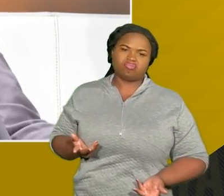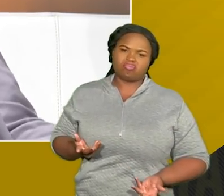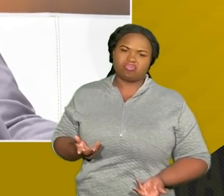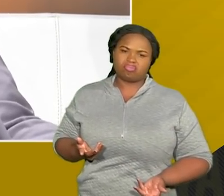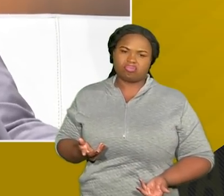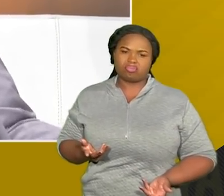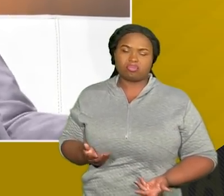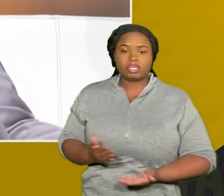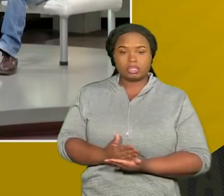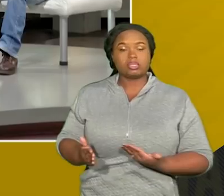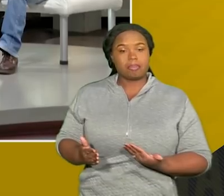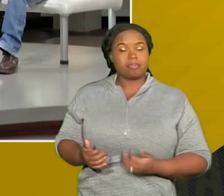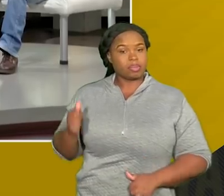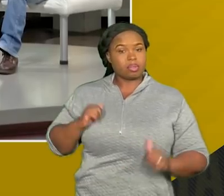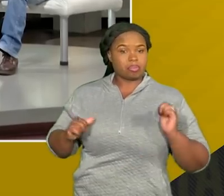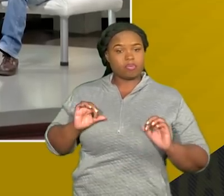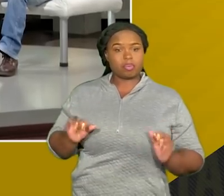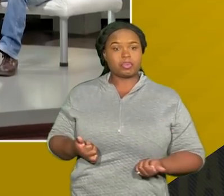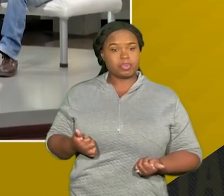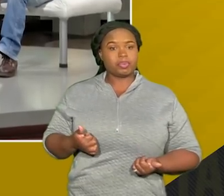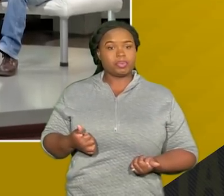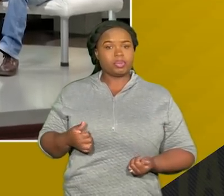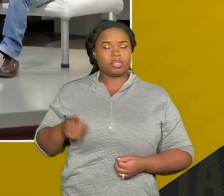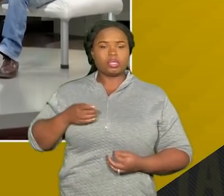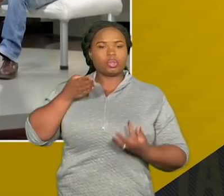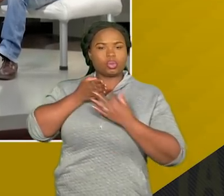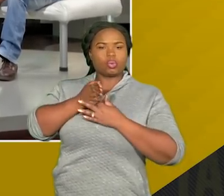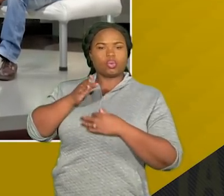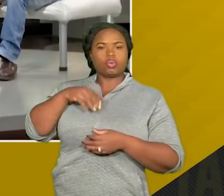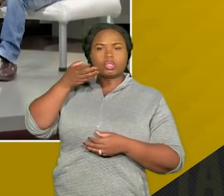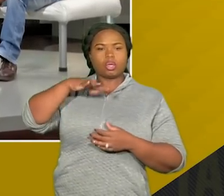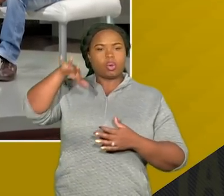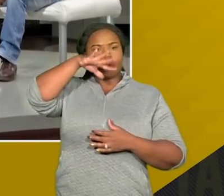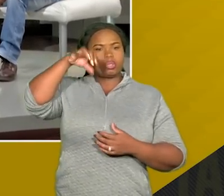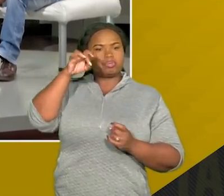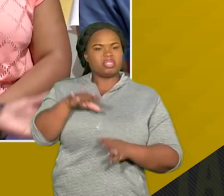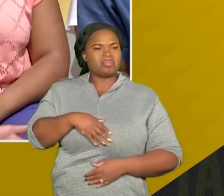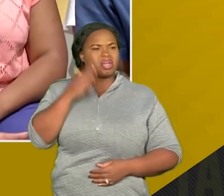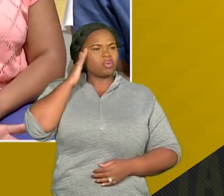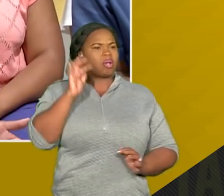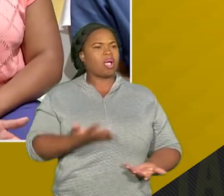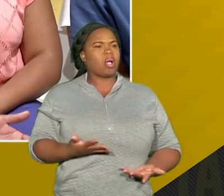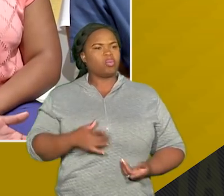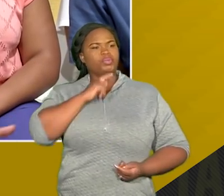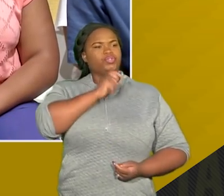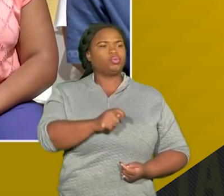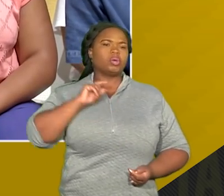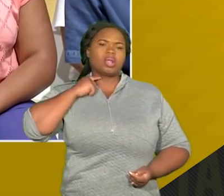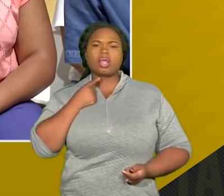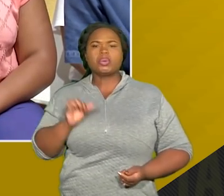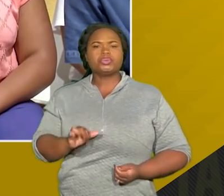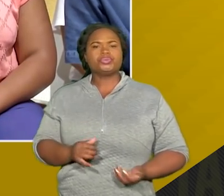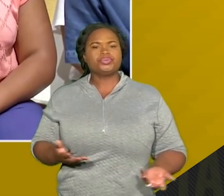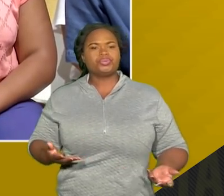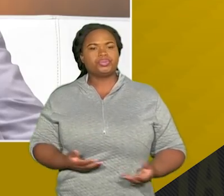Others are performing the miracle through the Holy Spirit. Mbona kanjani ukuthi yona epigimic yona legit itholakala